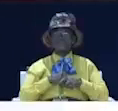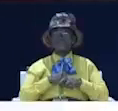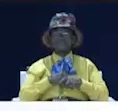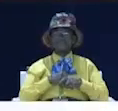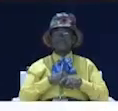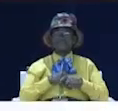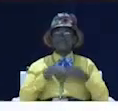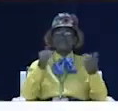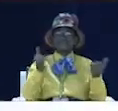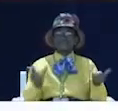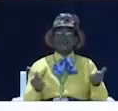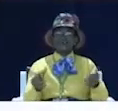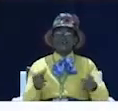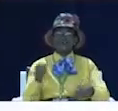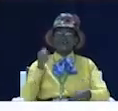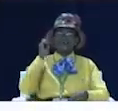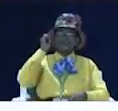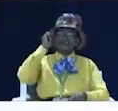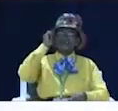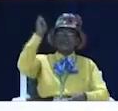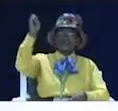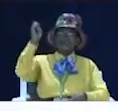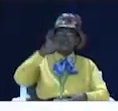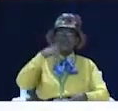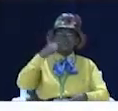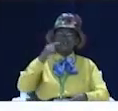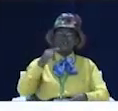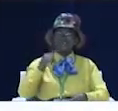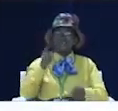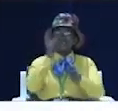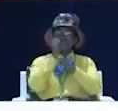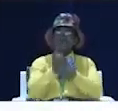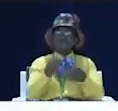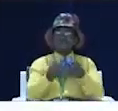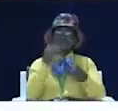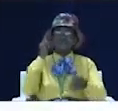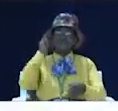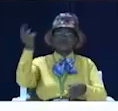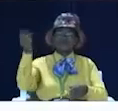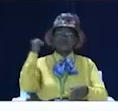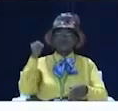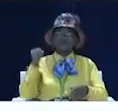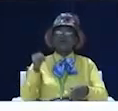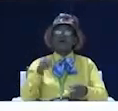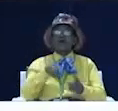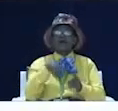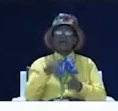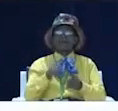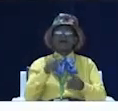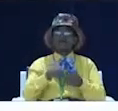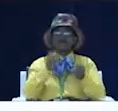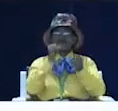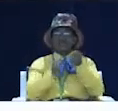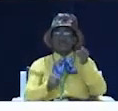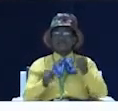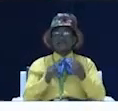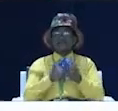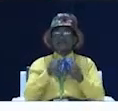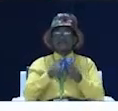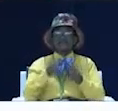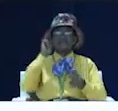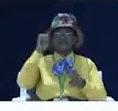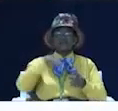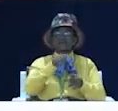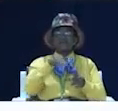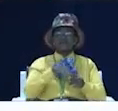Now he said that just before he was about to end, then he concluded, and then